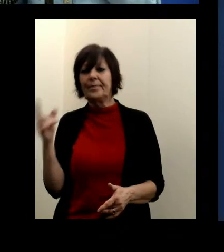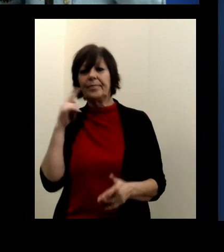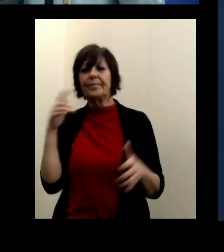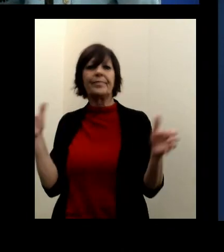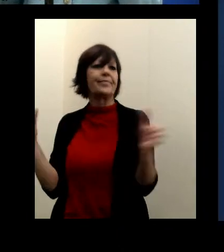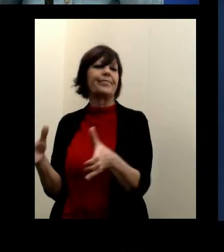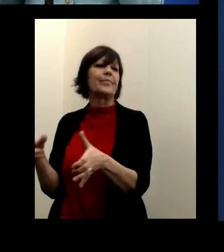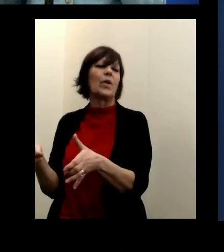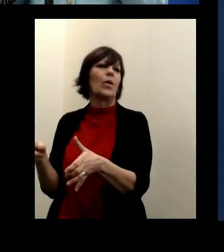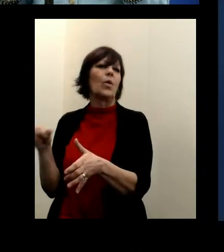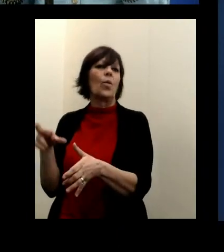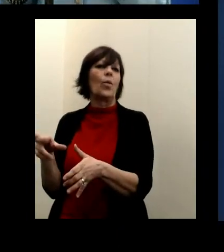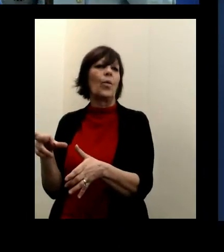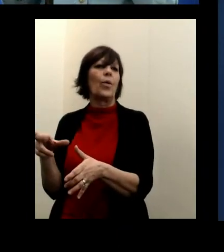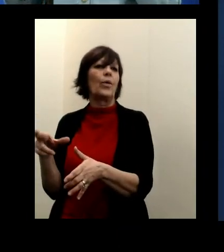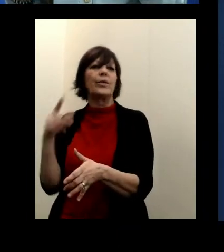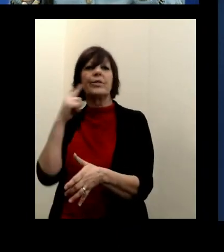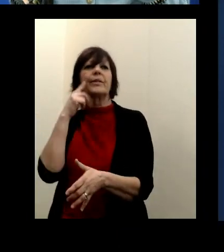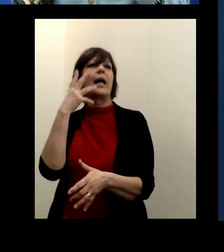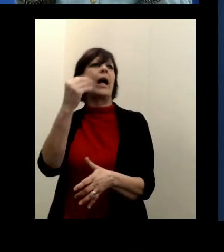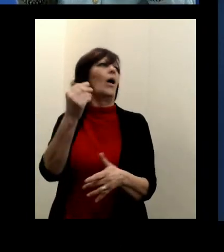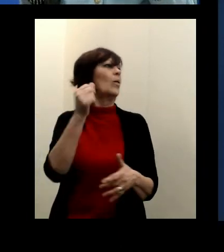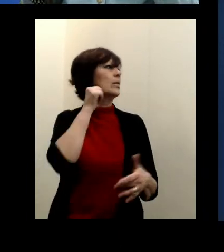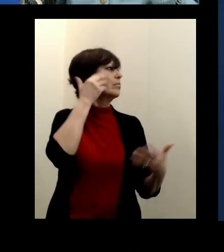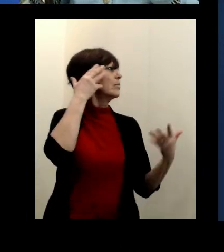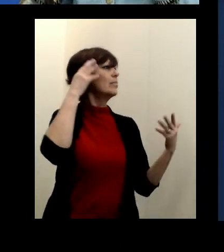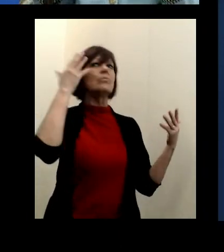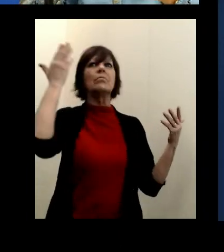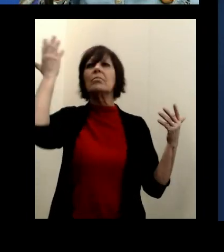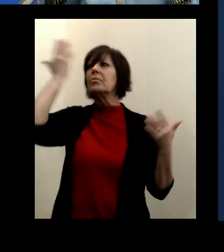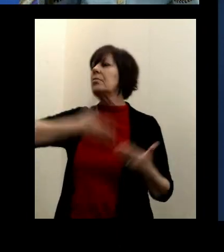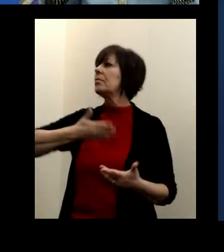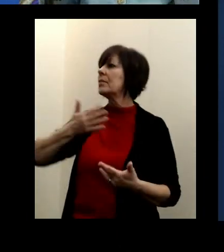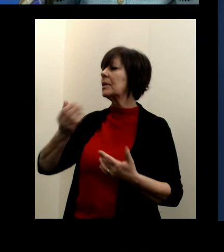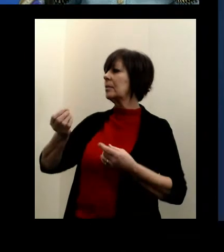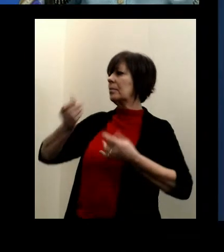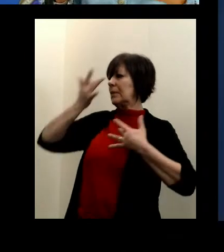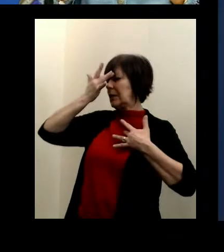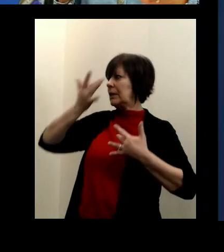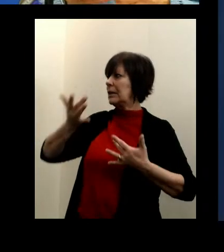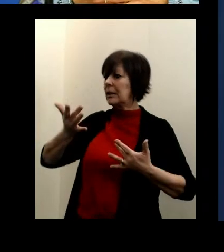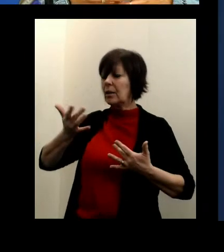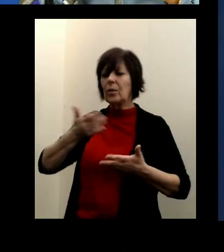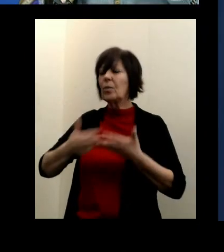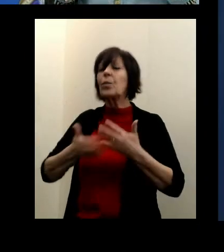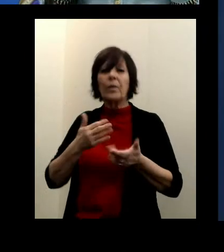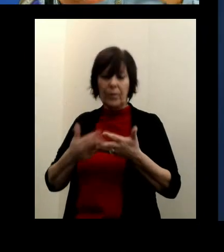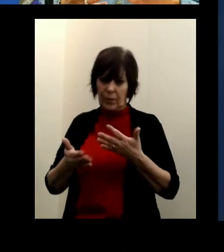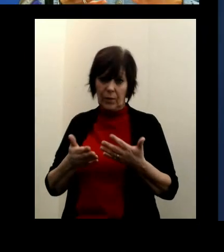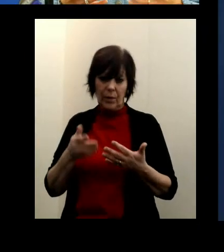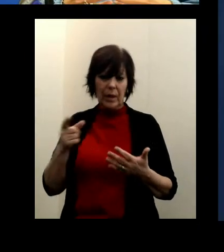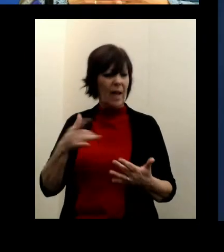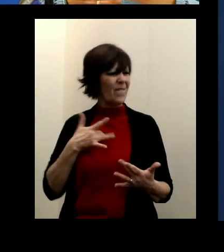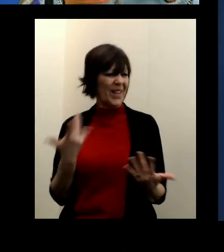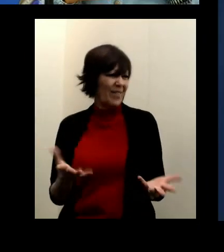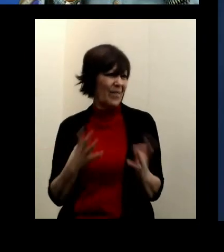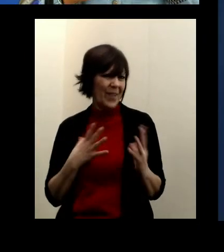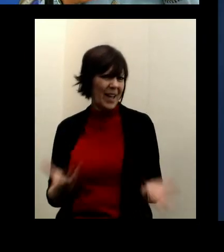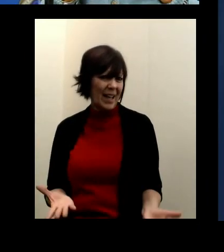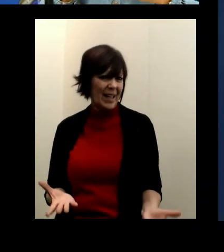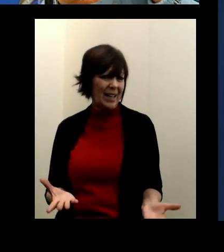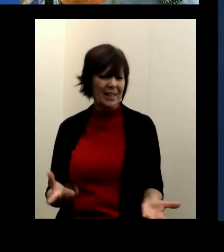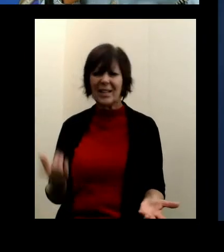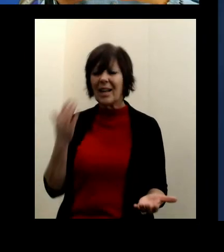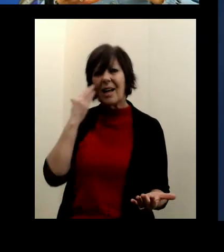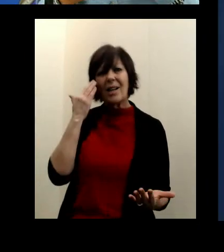they're or just going out and they don't even realize they were infected at work or wherever. They feel well. They